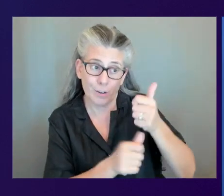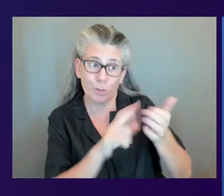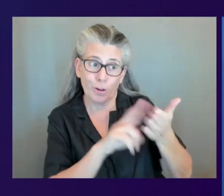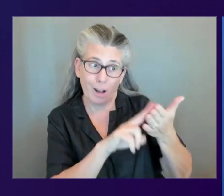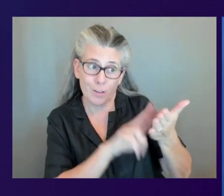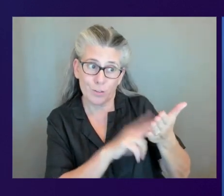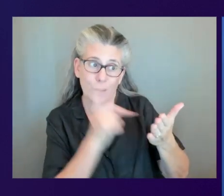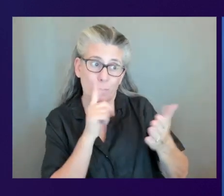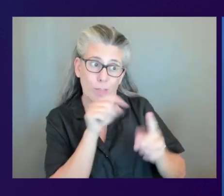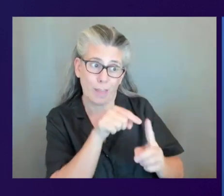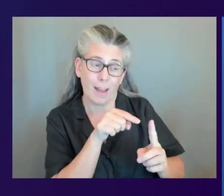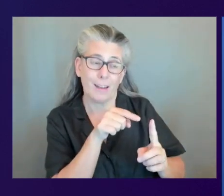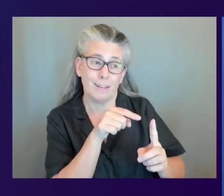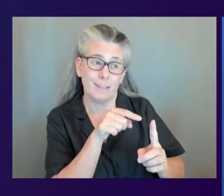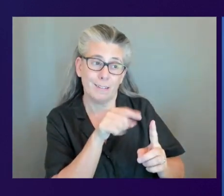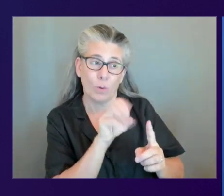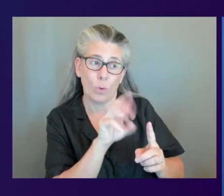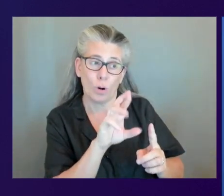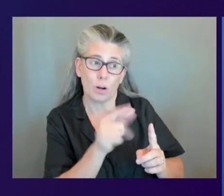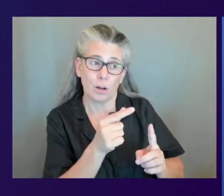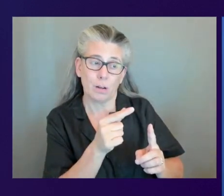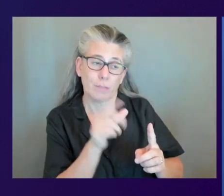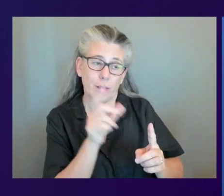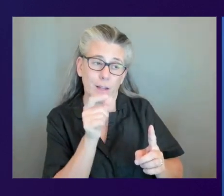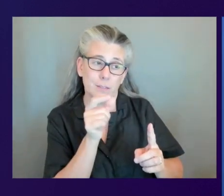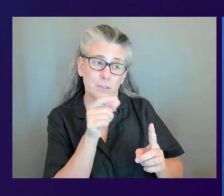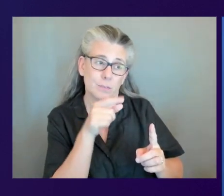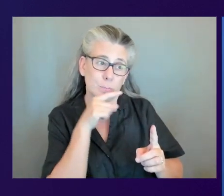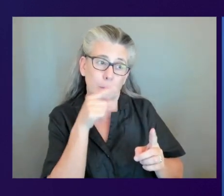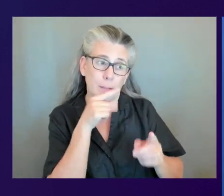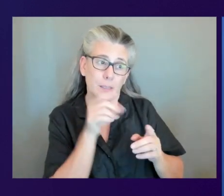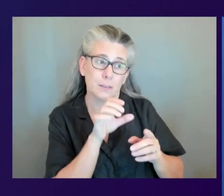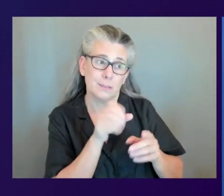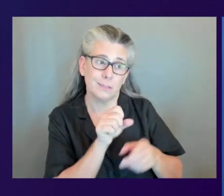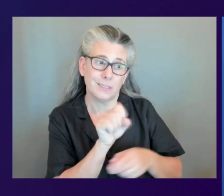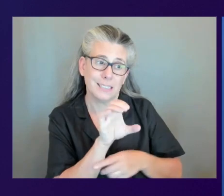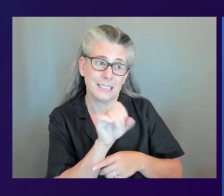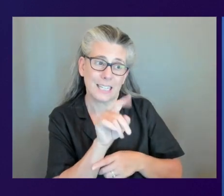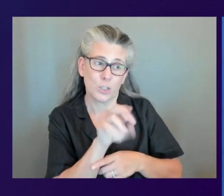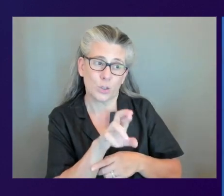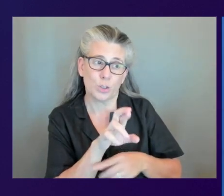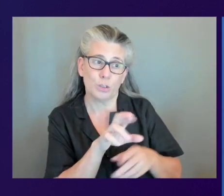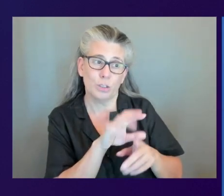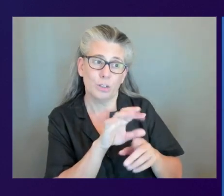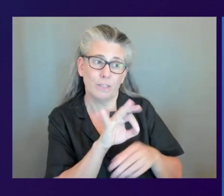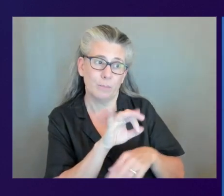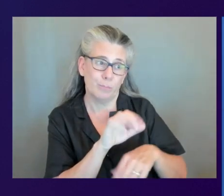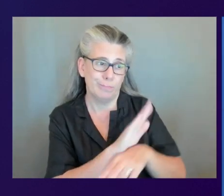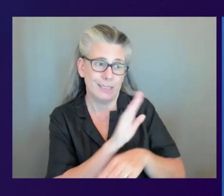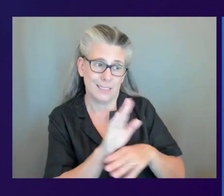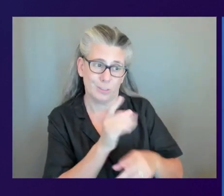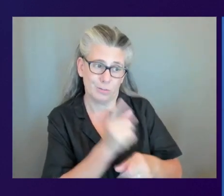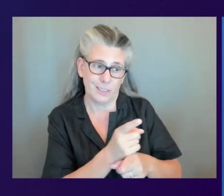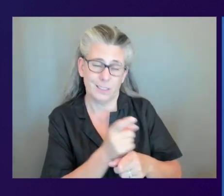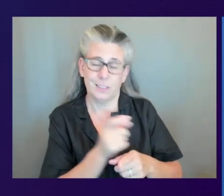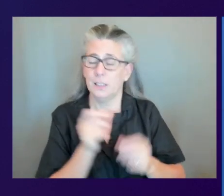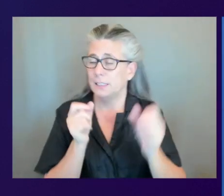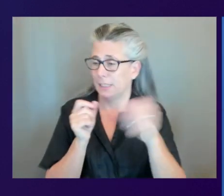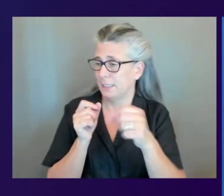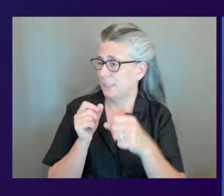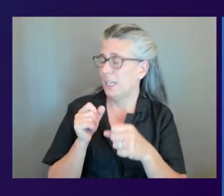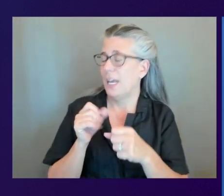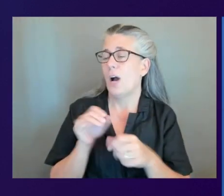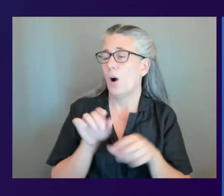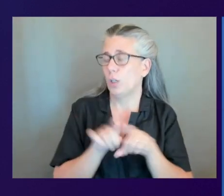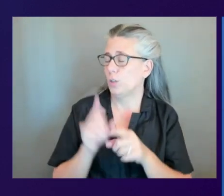that way. So okay, cool. Exactly. So it definitely gives, it helps, and it lowers that barrier to entry when